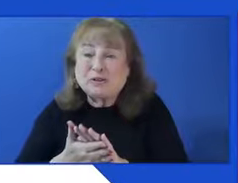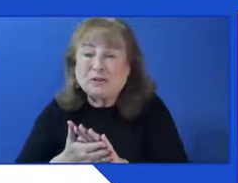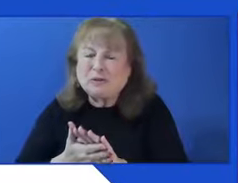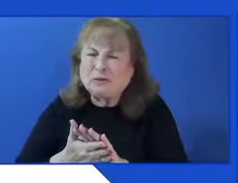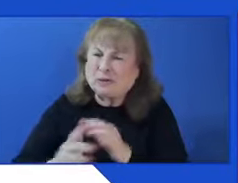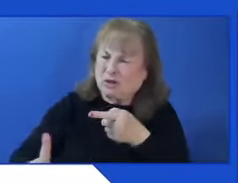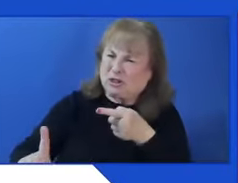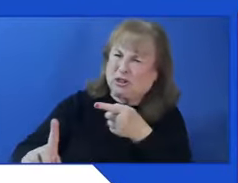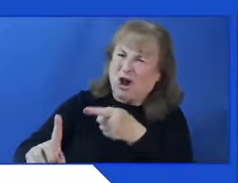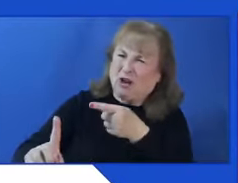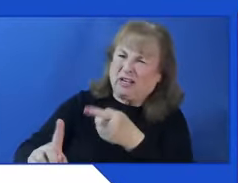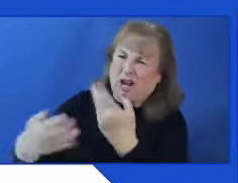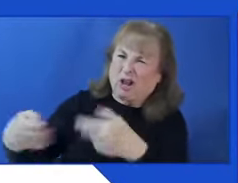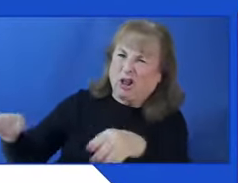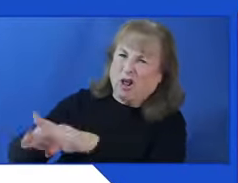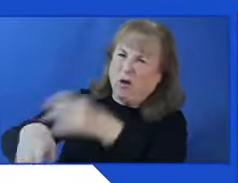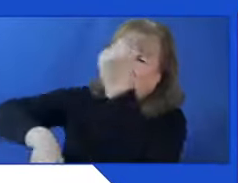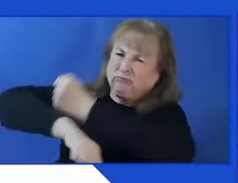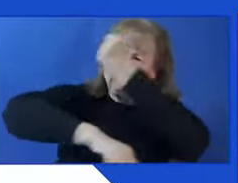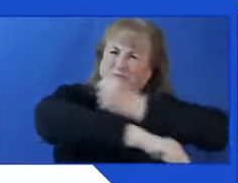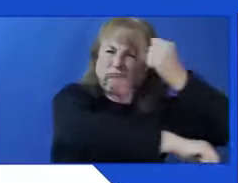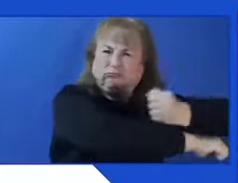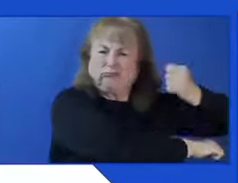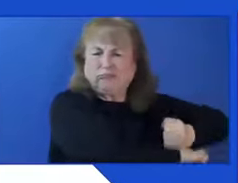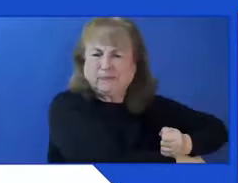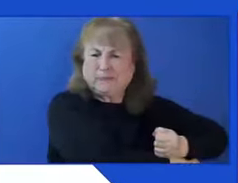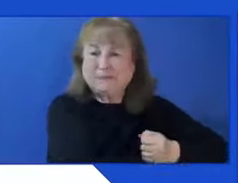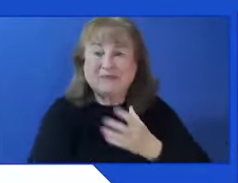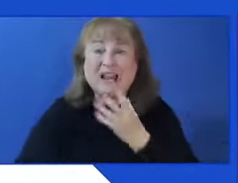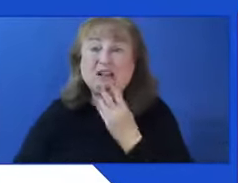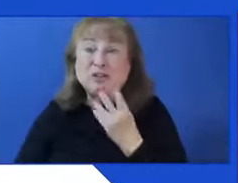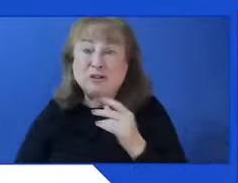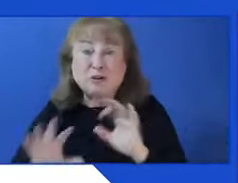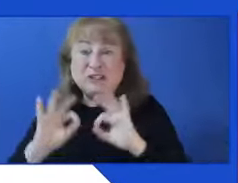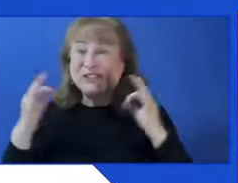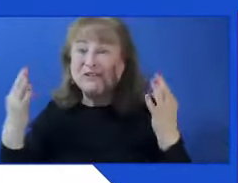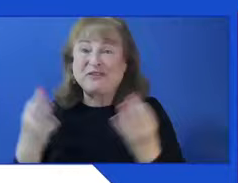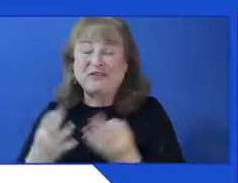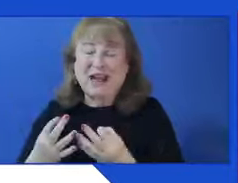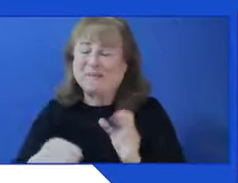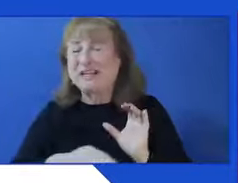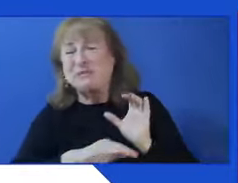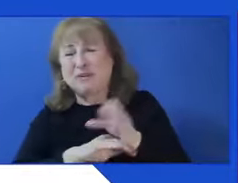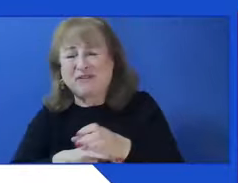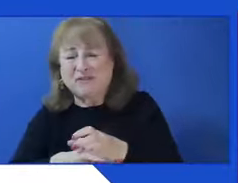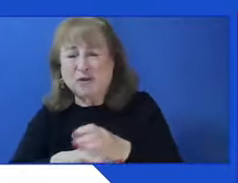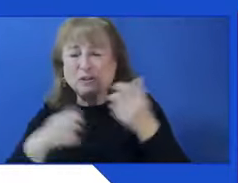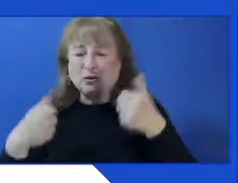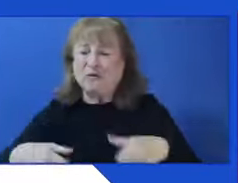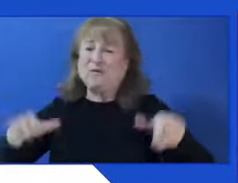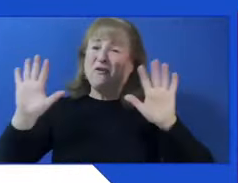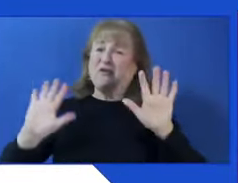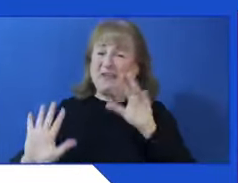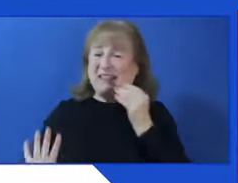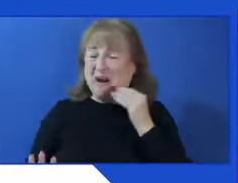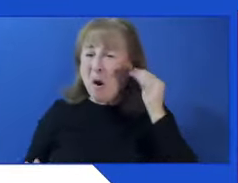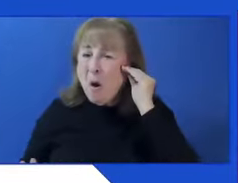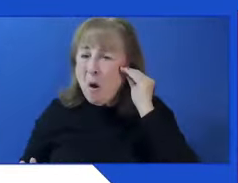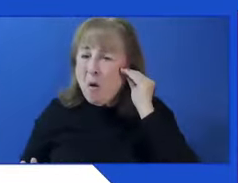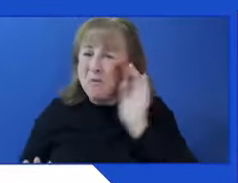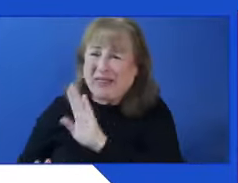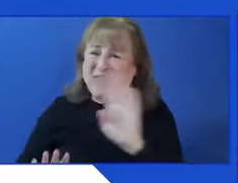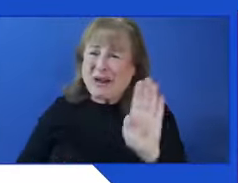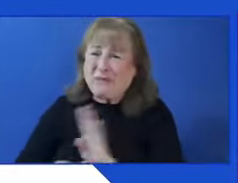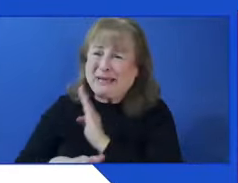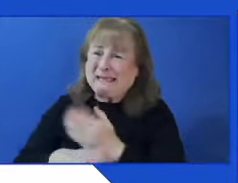targeted and closed. And Jewish families were forced to forfeit their homes and their